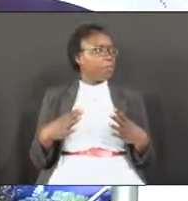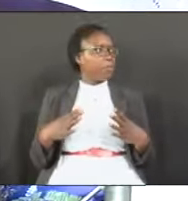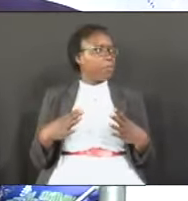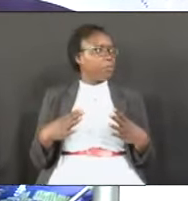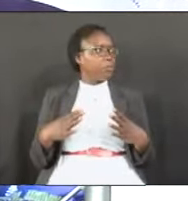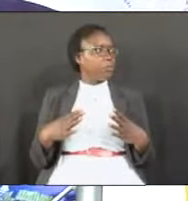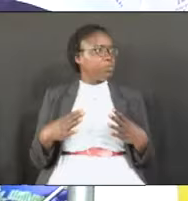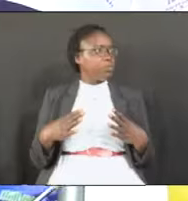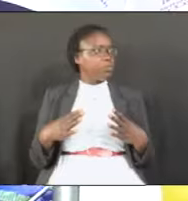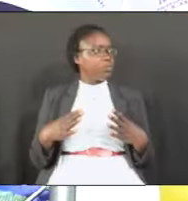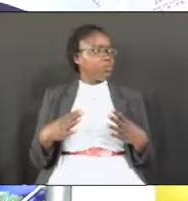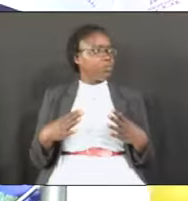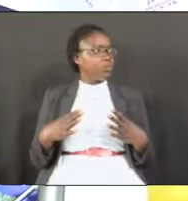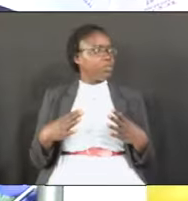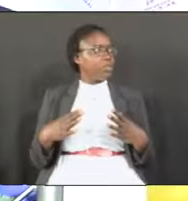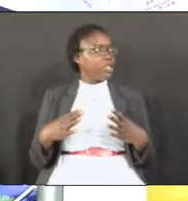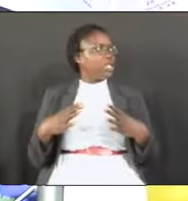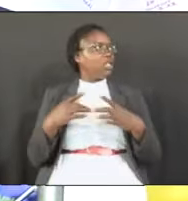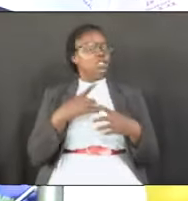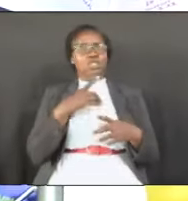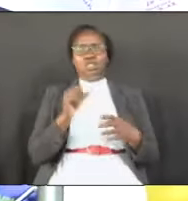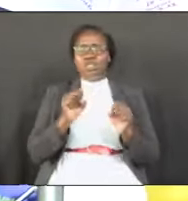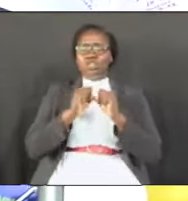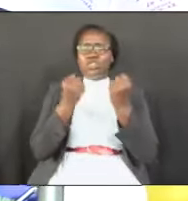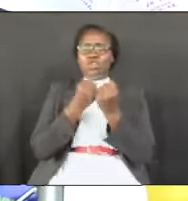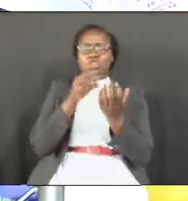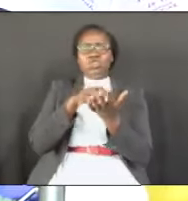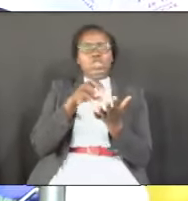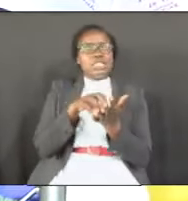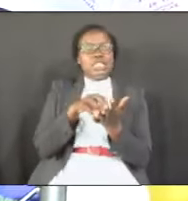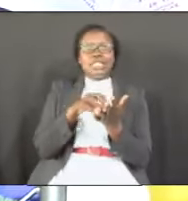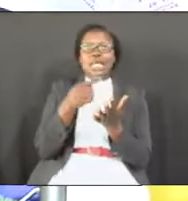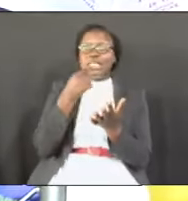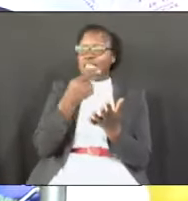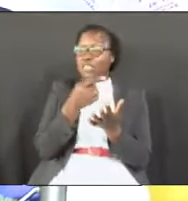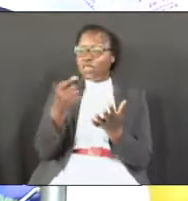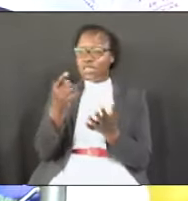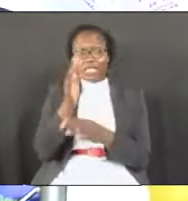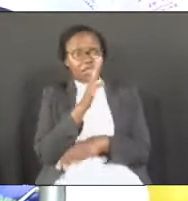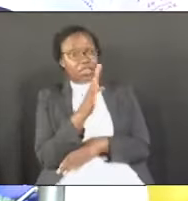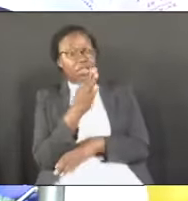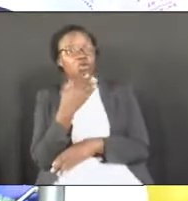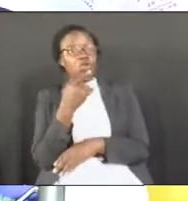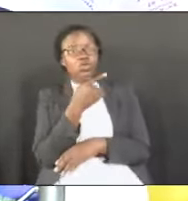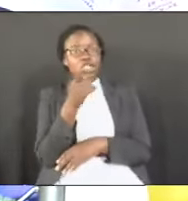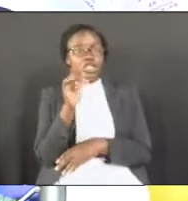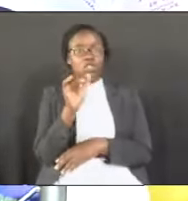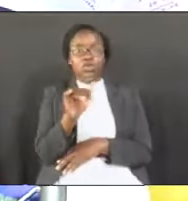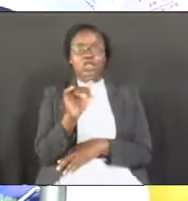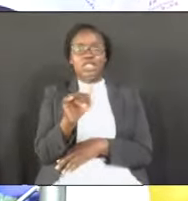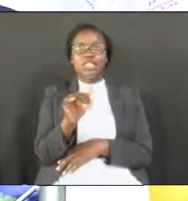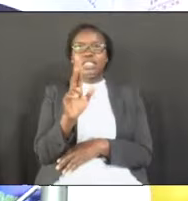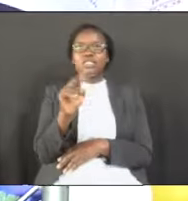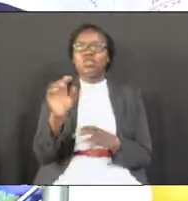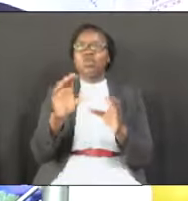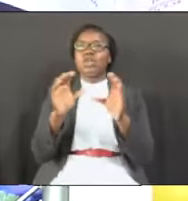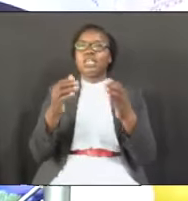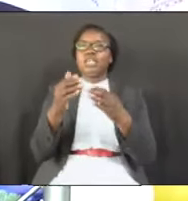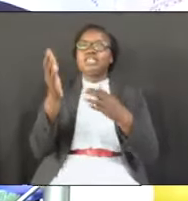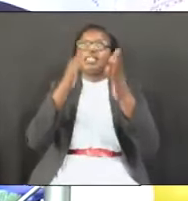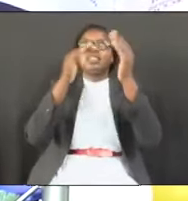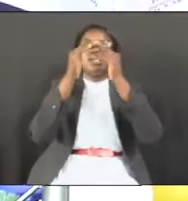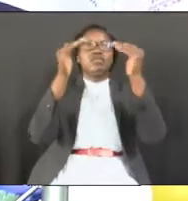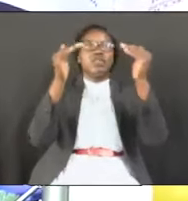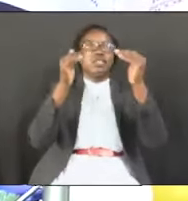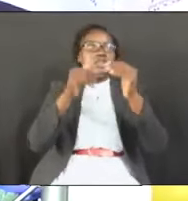Clanism. Social status. Let me speak to you, friend, this afternoon, let you know there is no class in heaven.